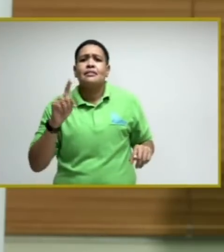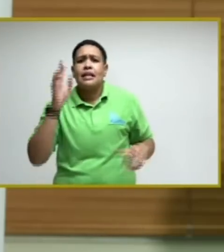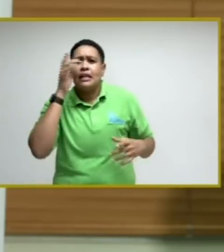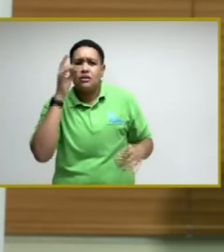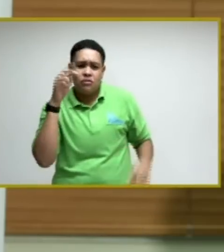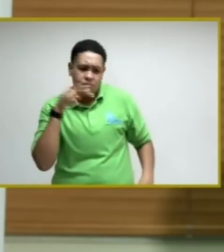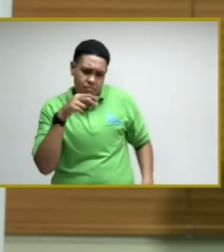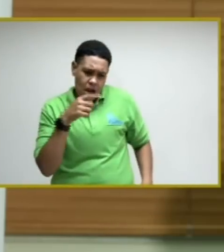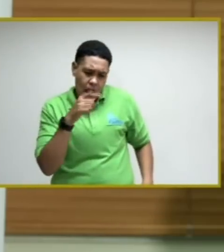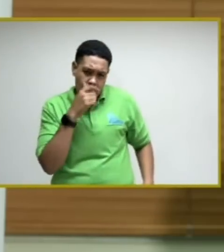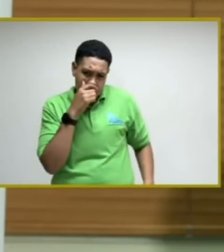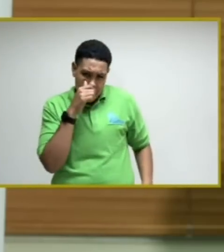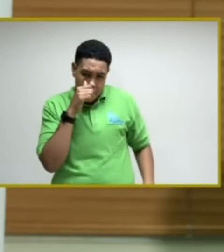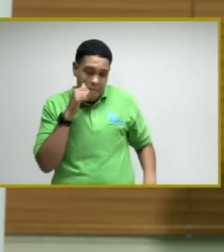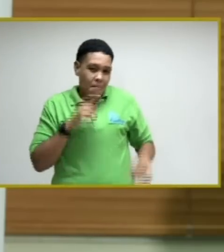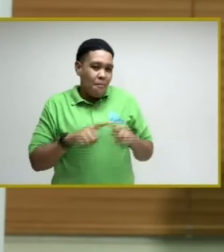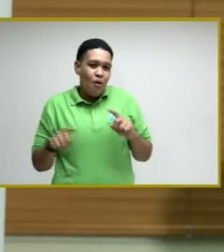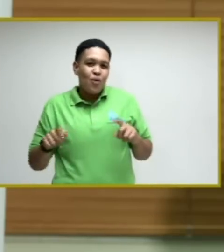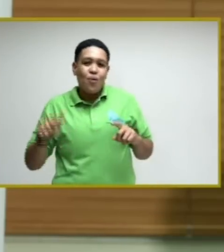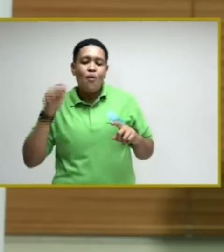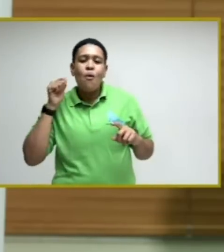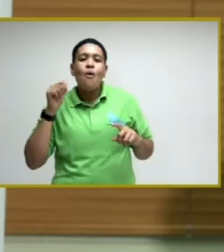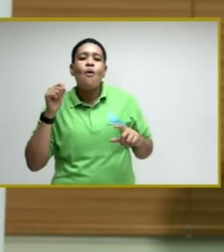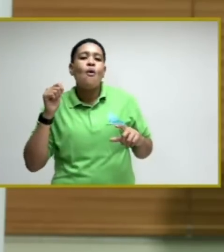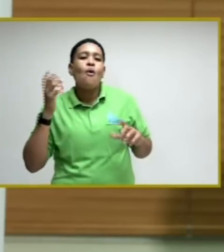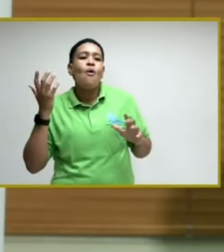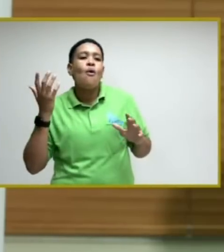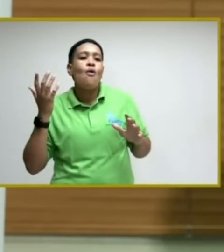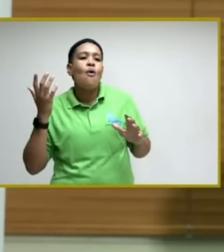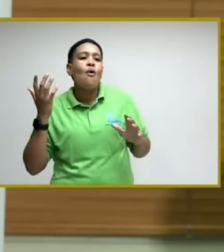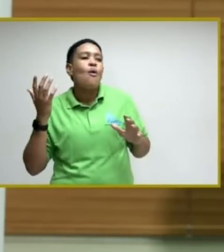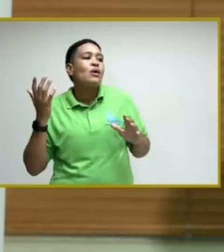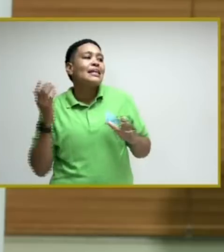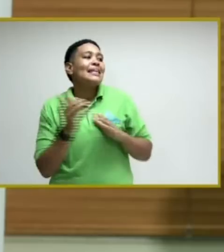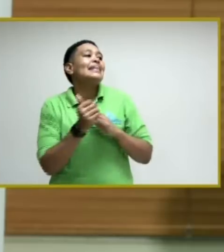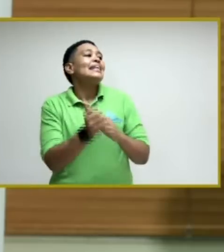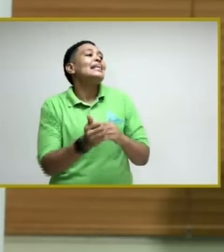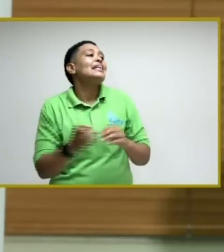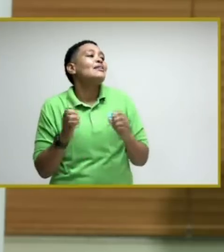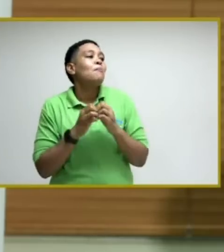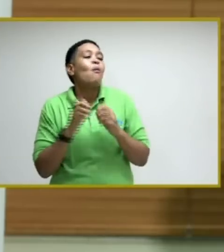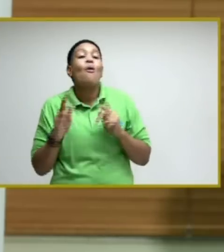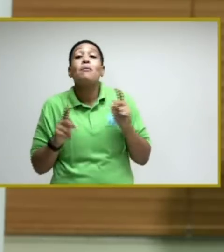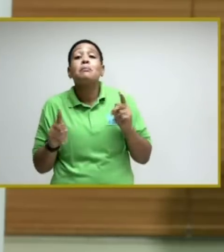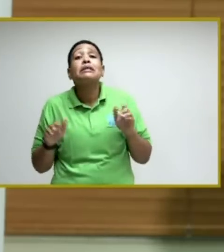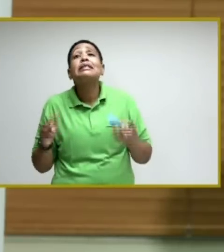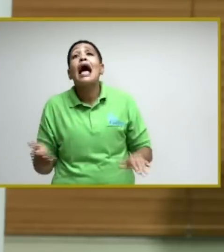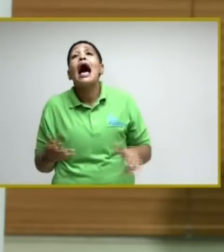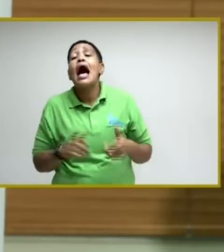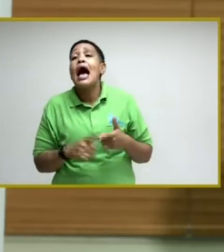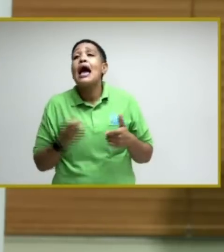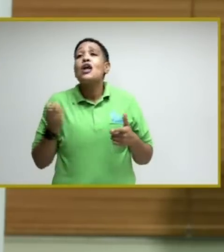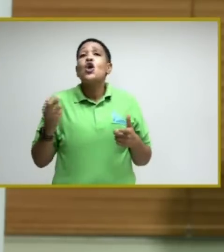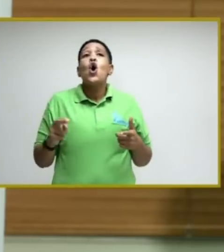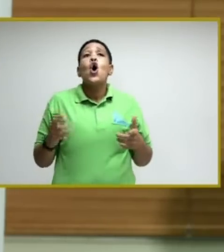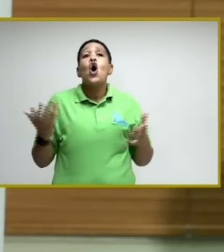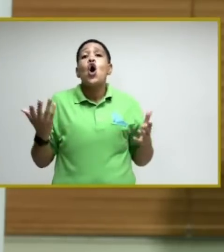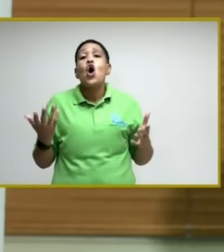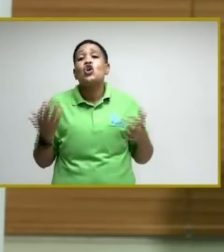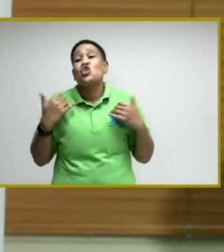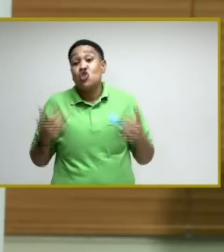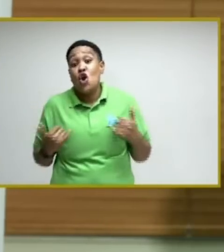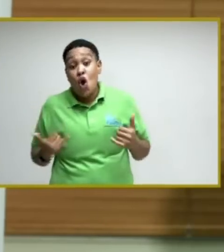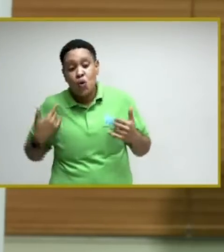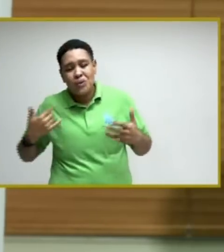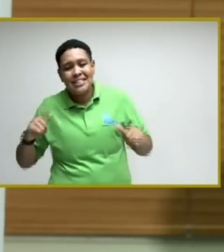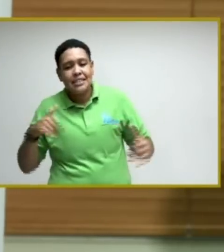interest, but it is not going to lead to more people dying or getting the infection. Right now, we're